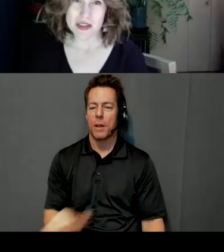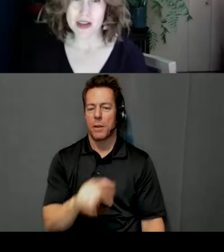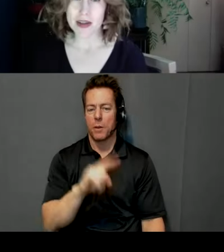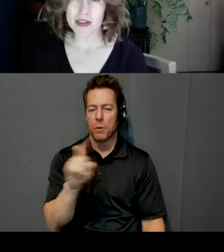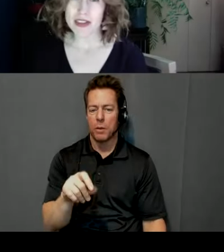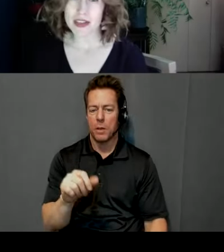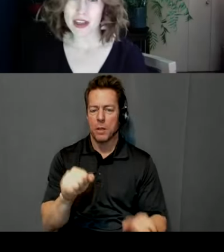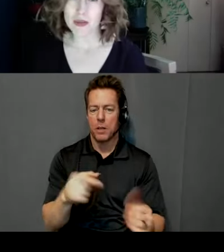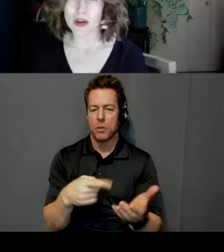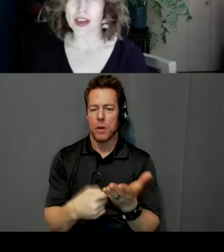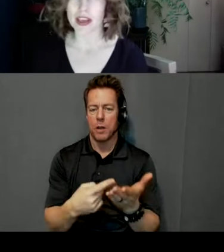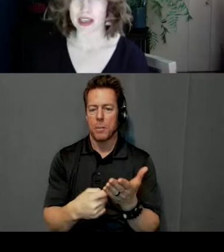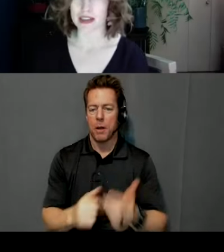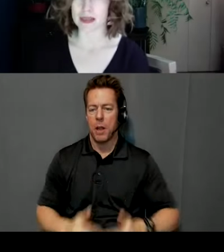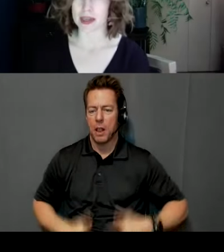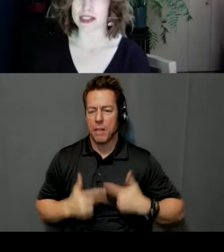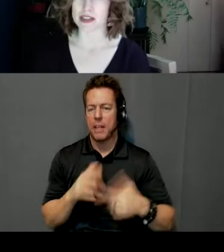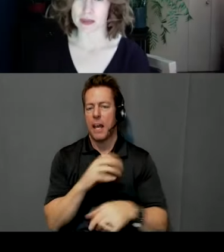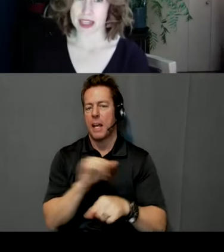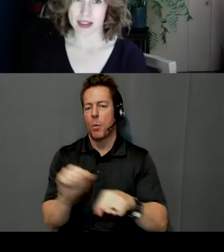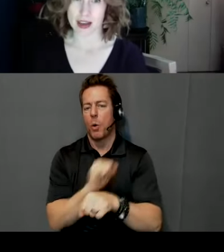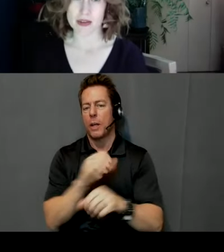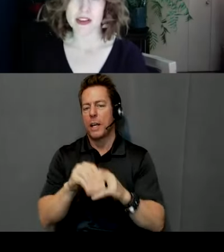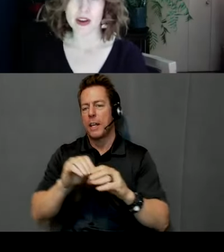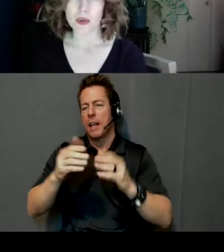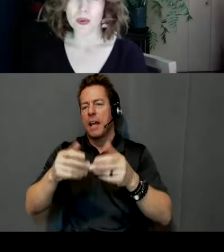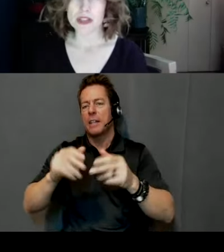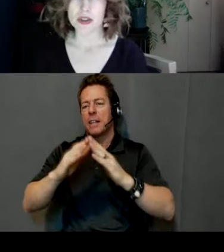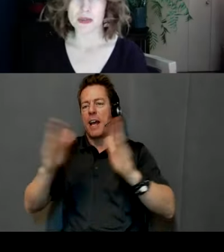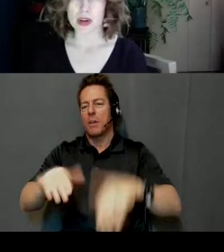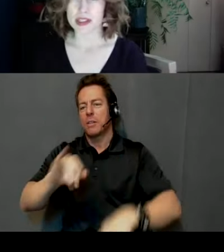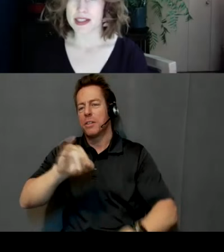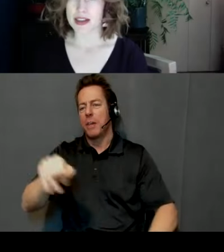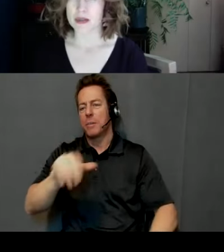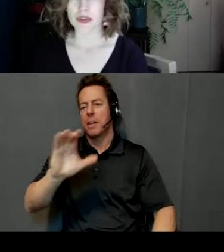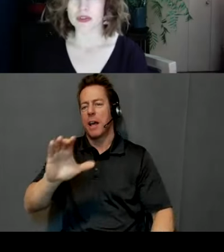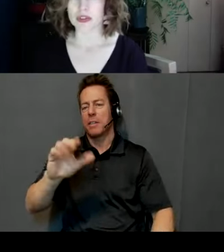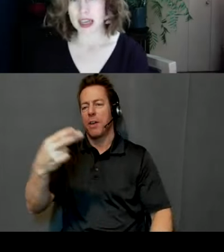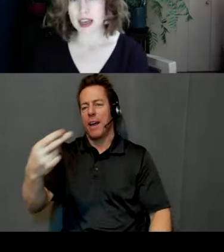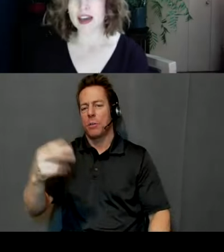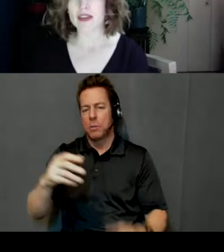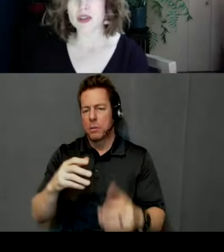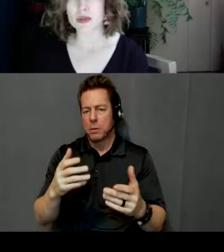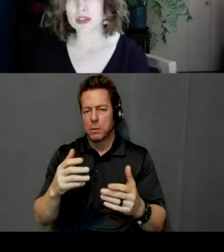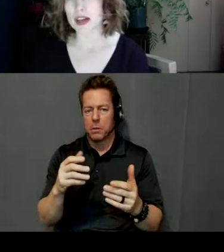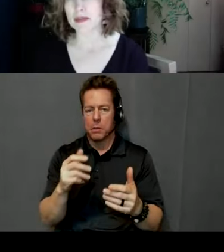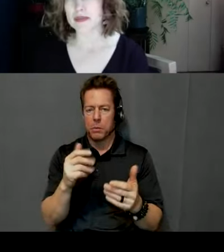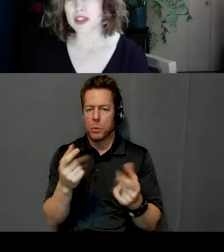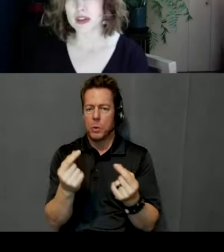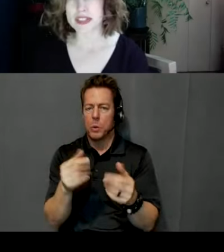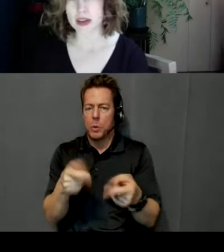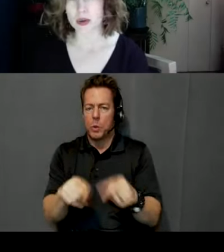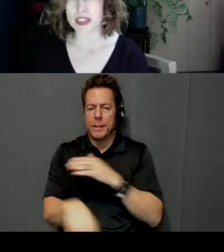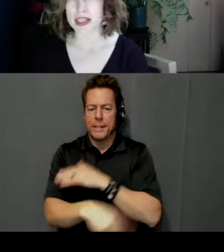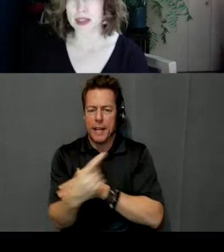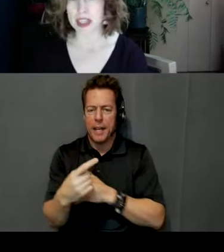Can you talk about living and working in the space, the James Castle House? What is your process like moving through the day? Have you do